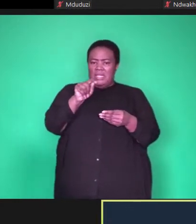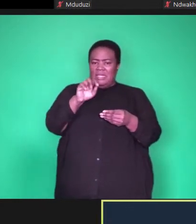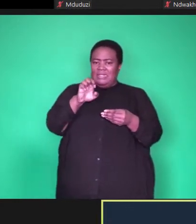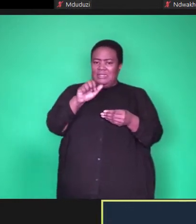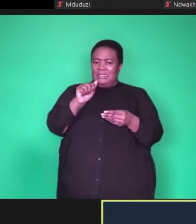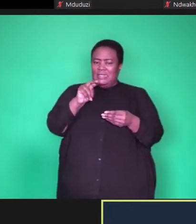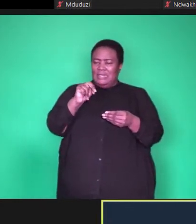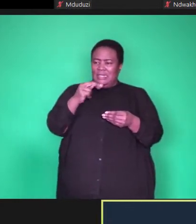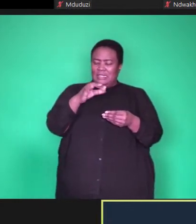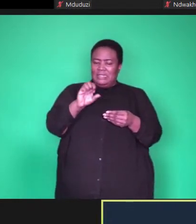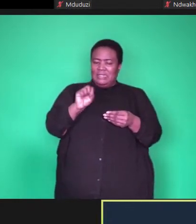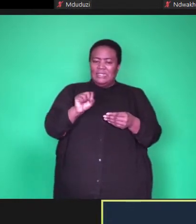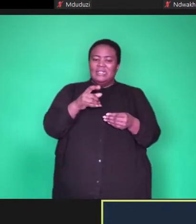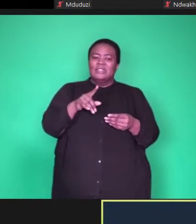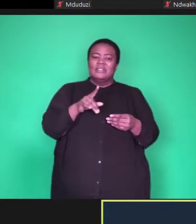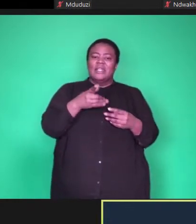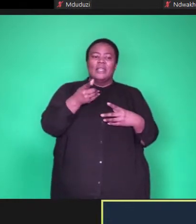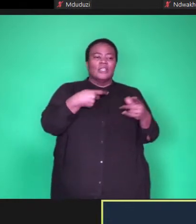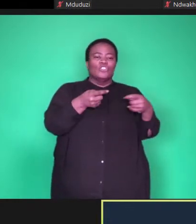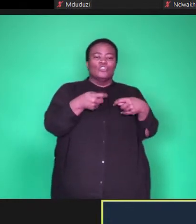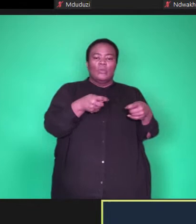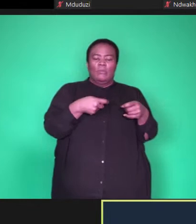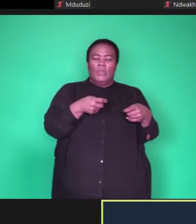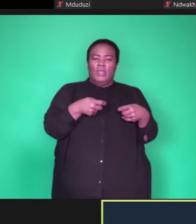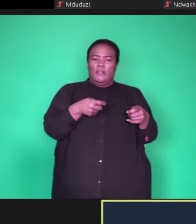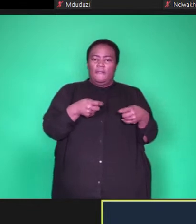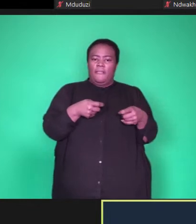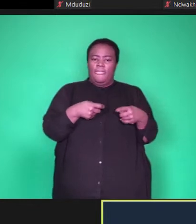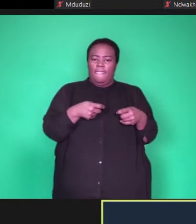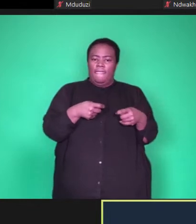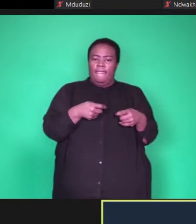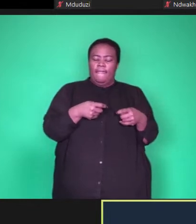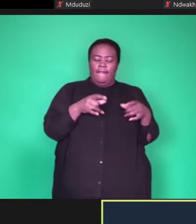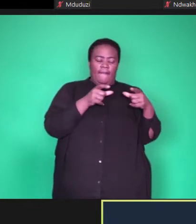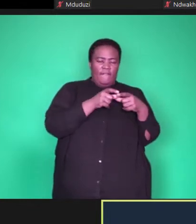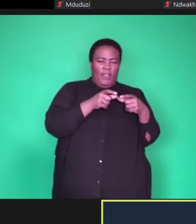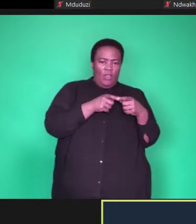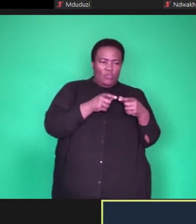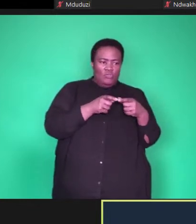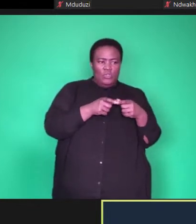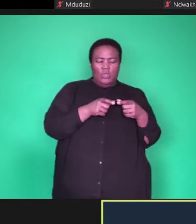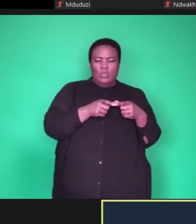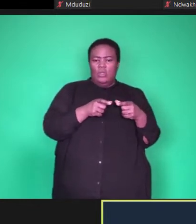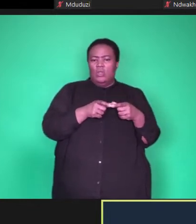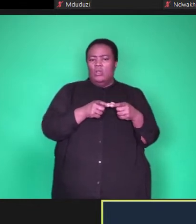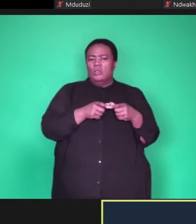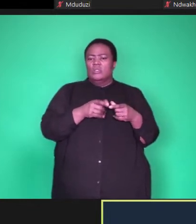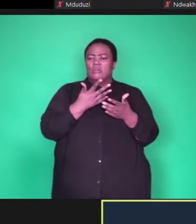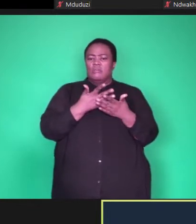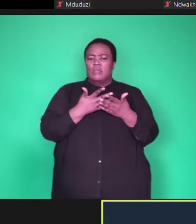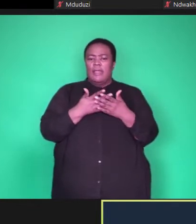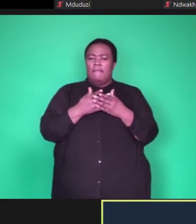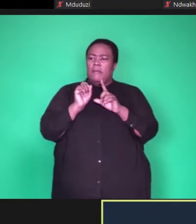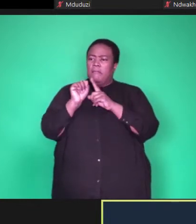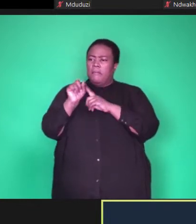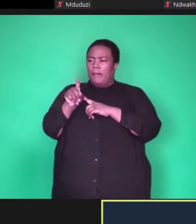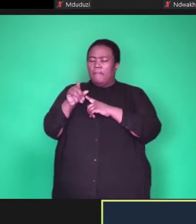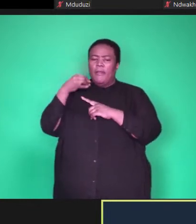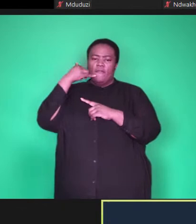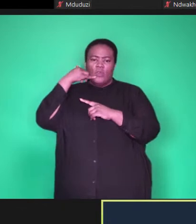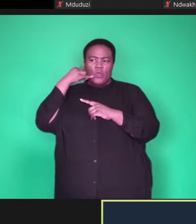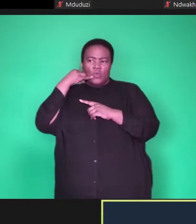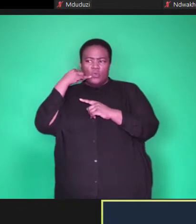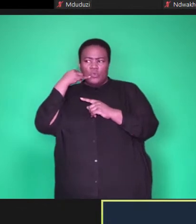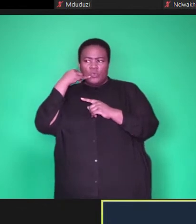shopping chains like ShopRite, vouchers that can be sent by a phone and then redeemed